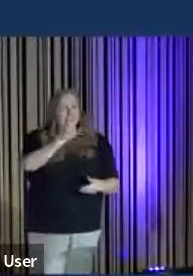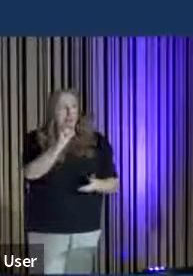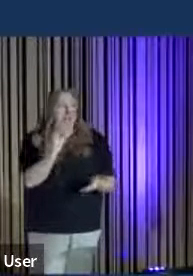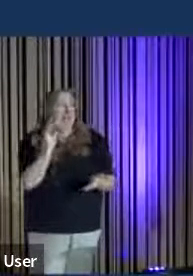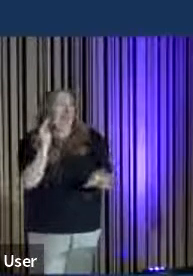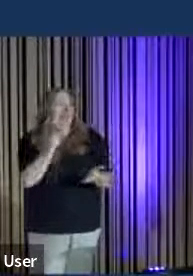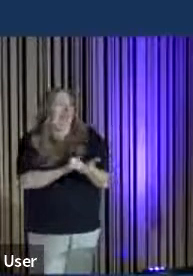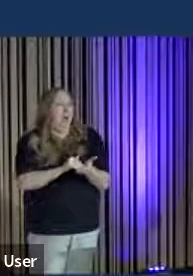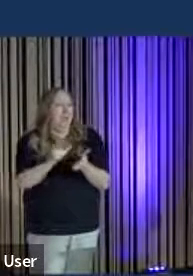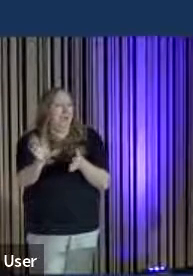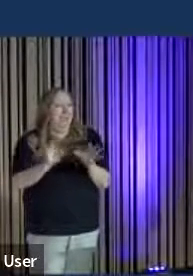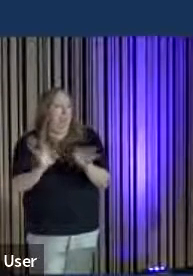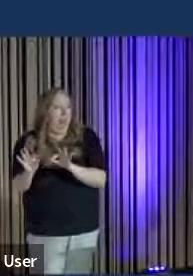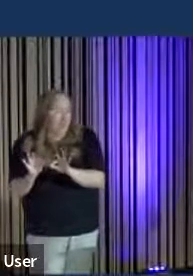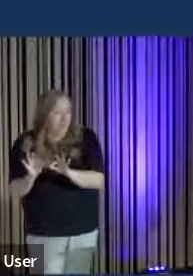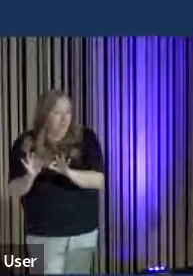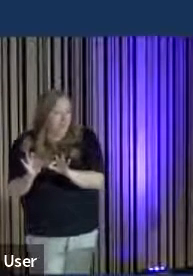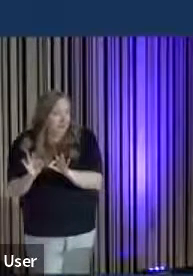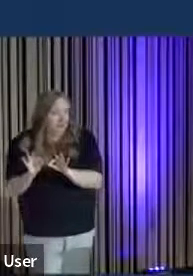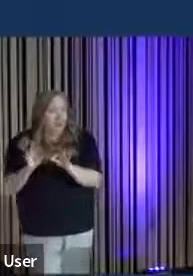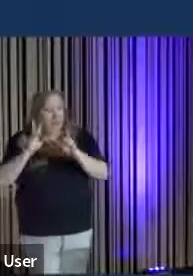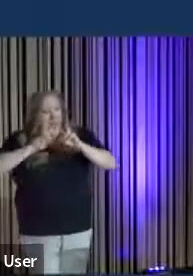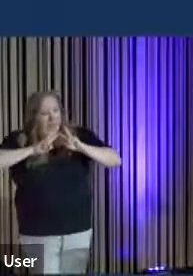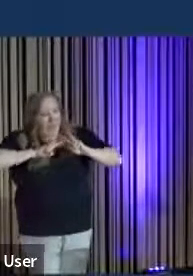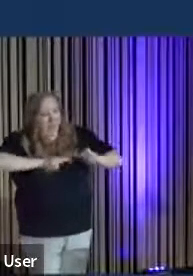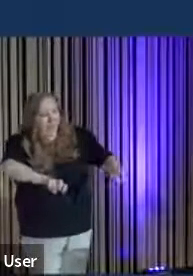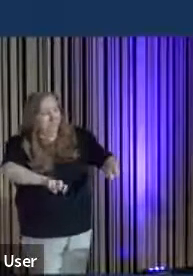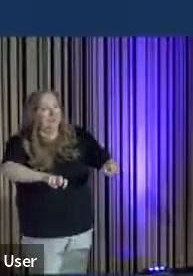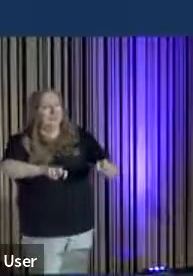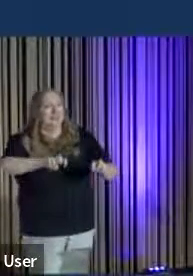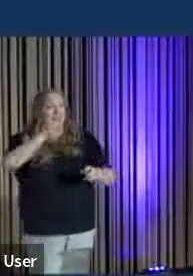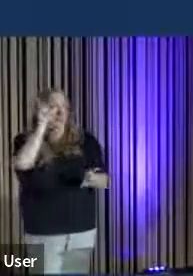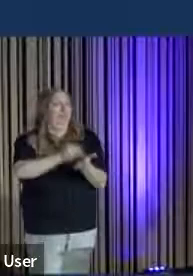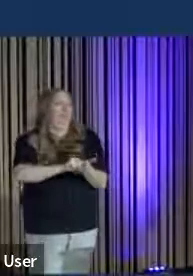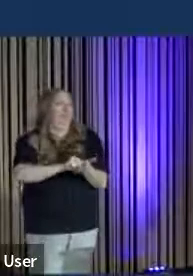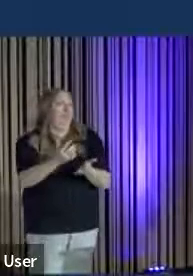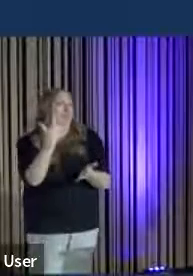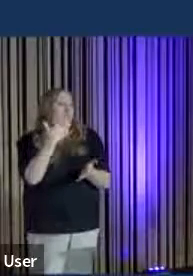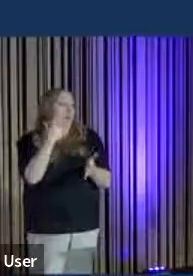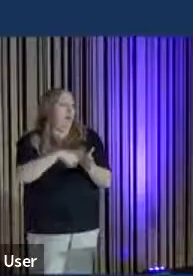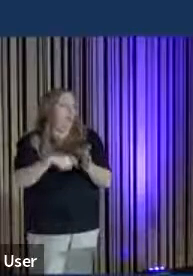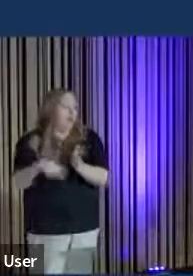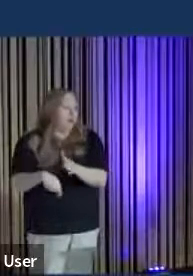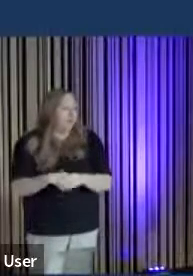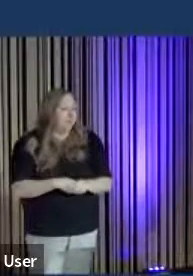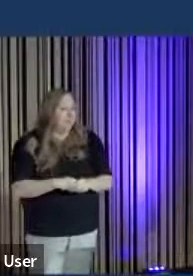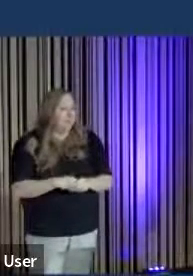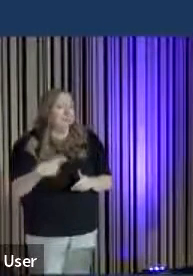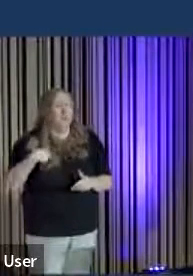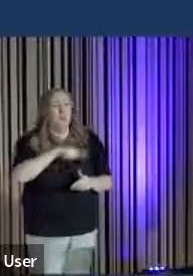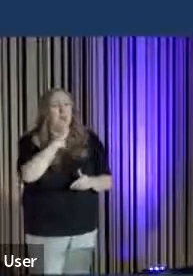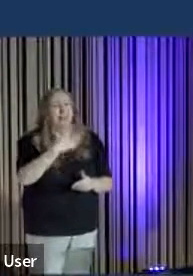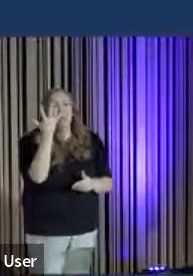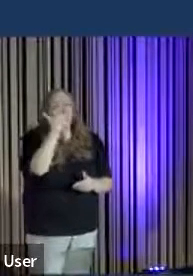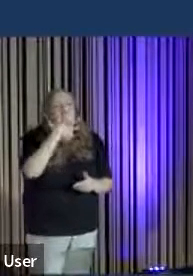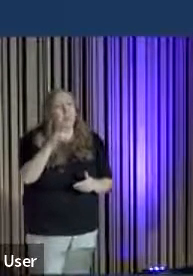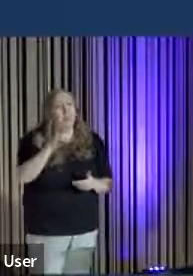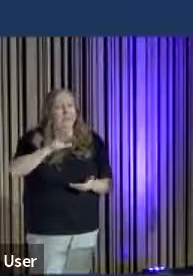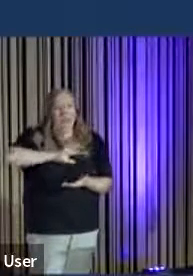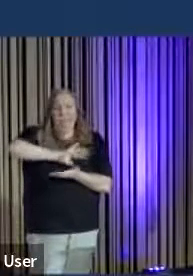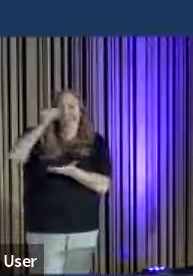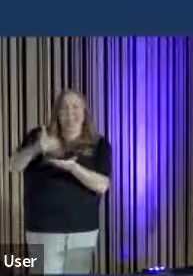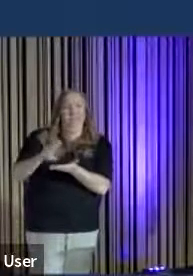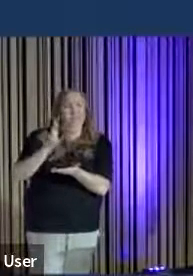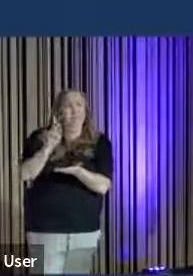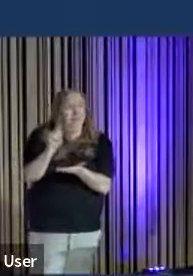samples that were analyzed at the end of the project. So we have this beautiful data set describing, you